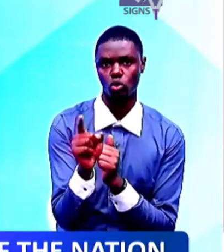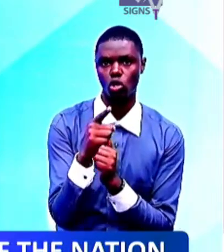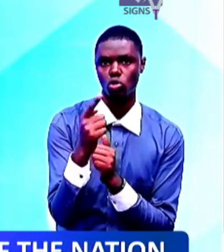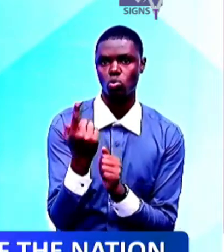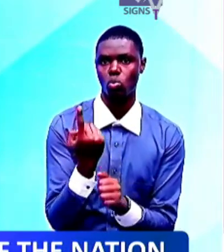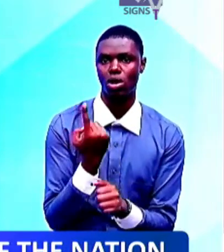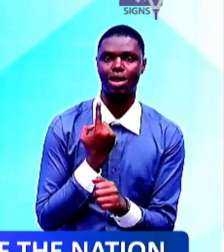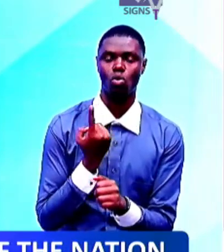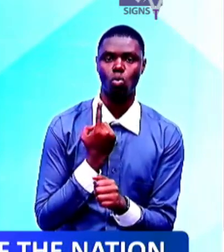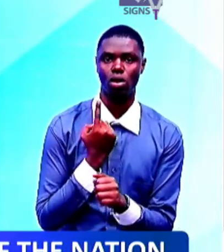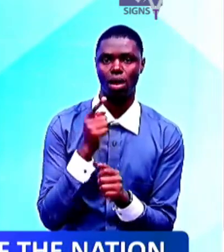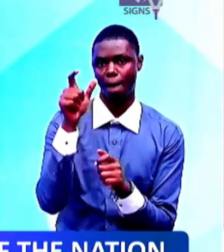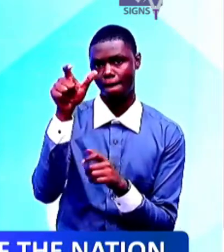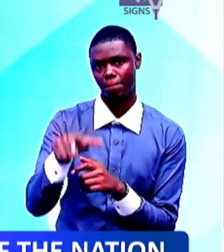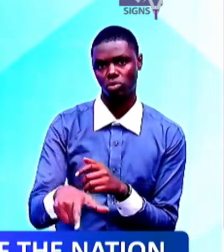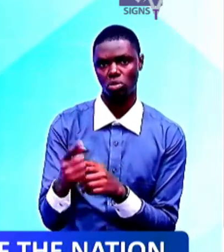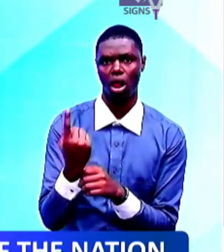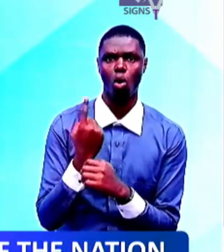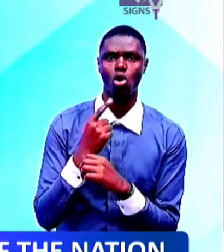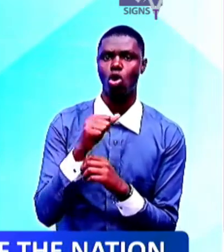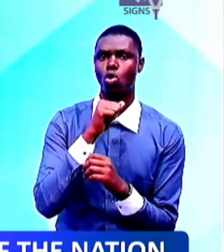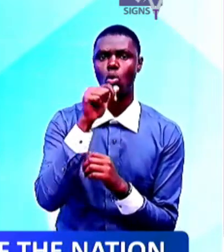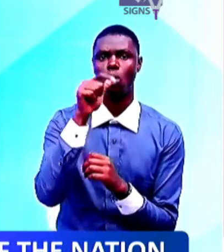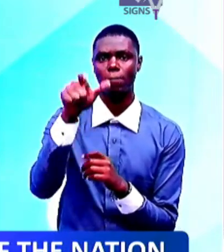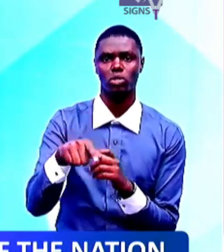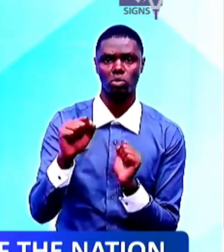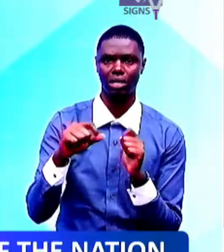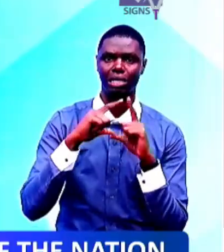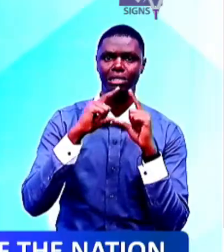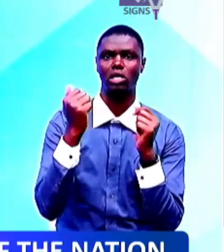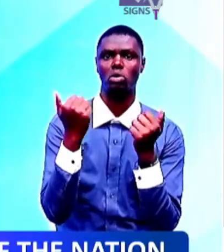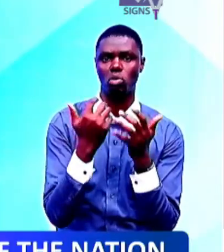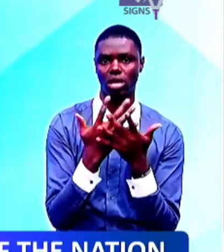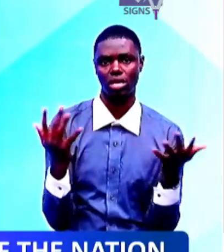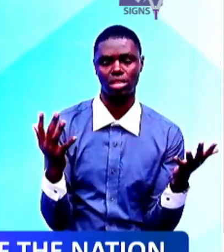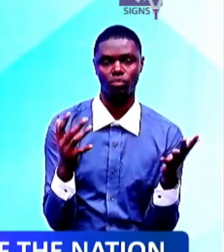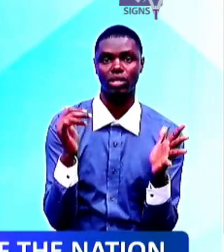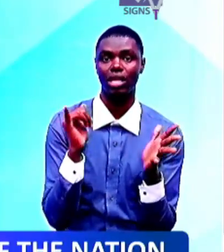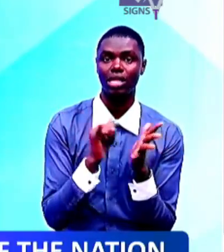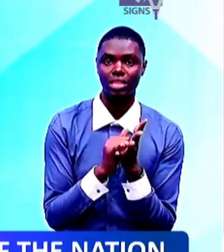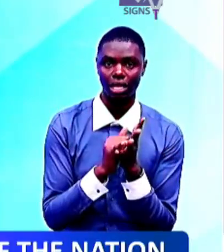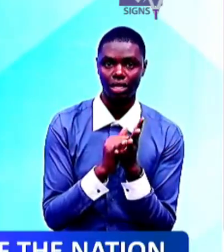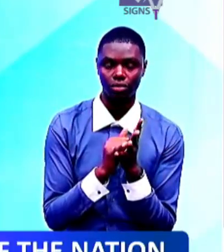lone ranger. You are alone and nobody can tell you anything. And that